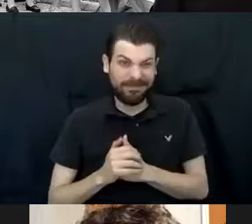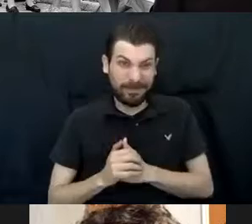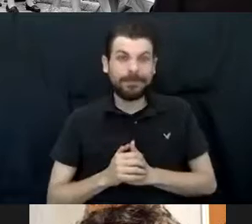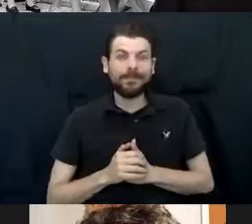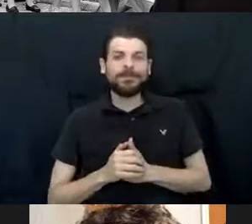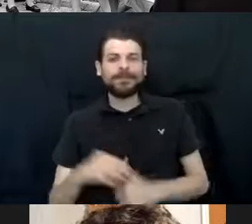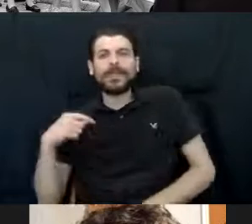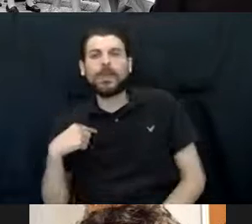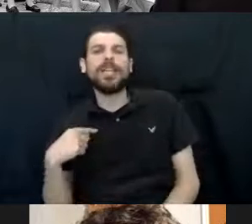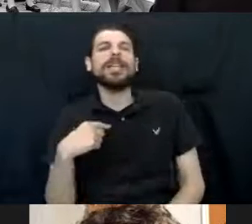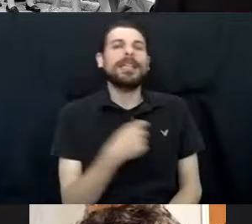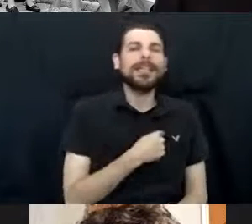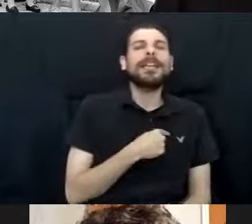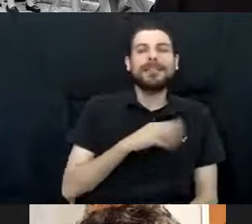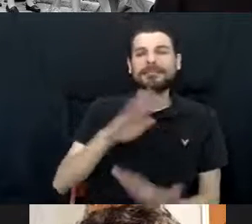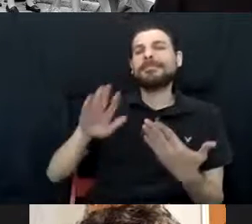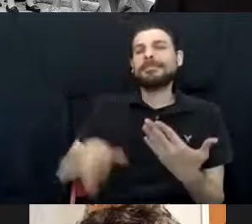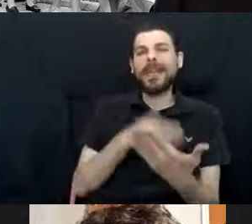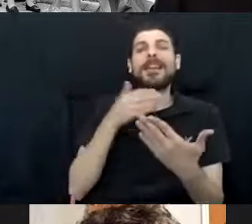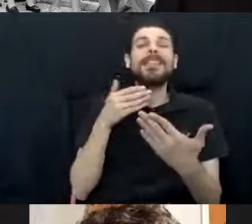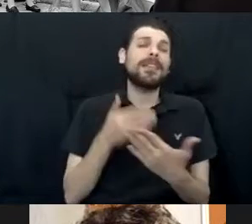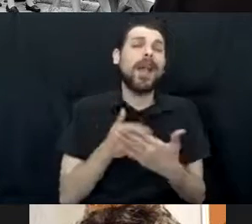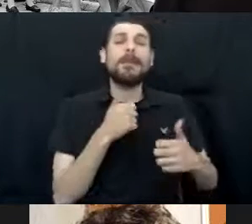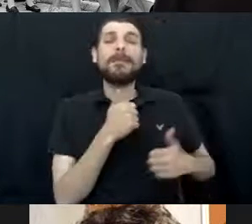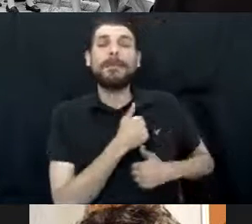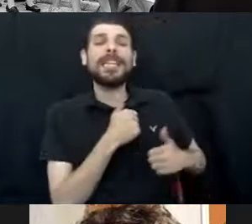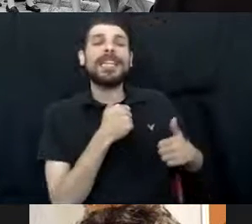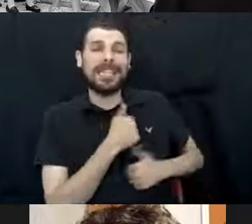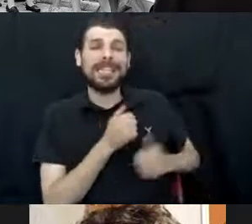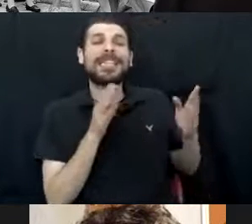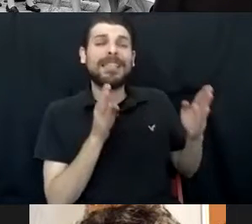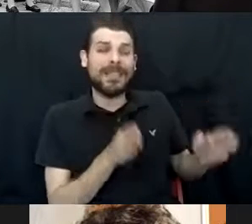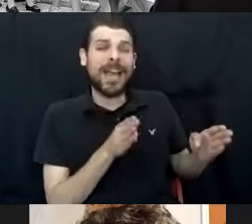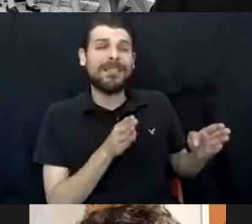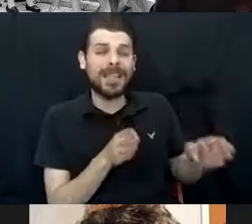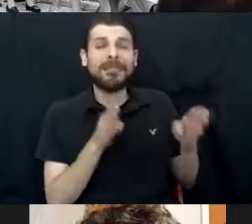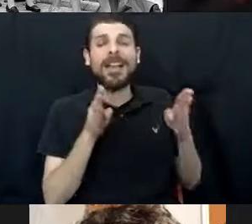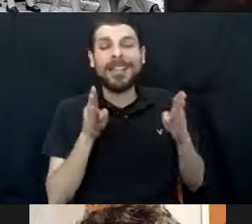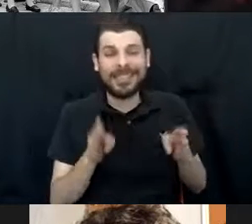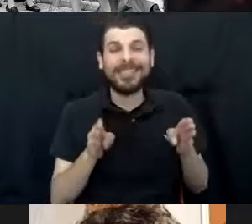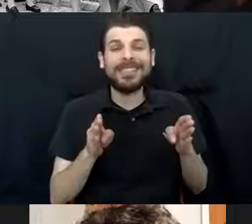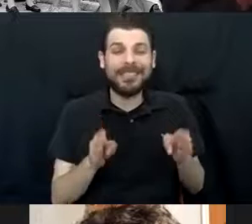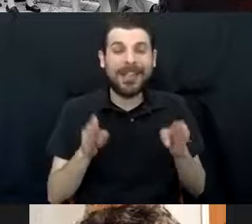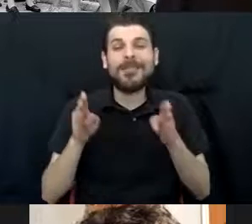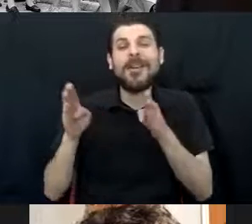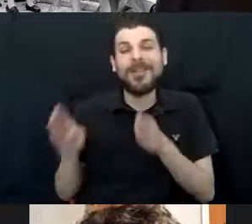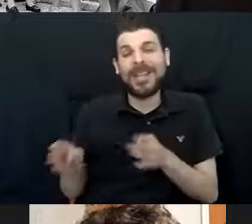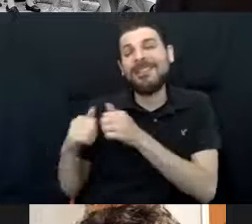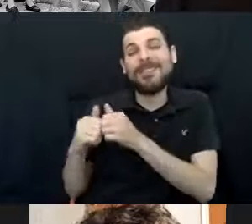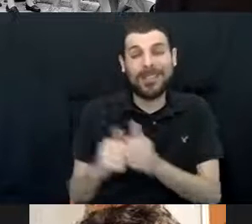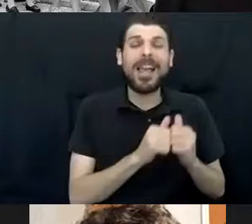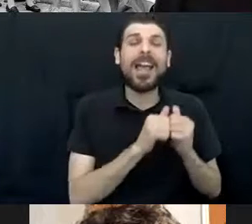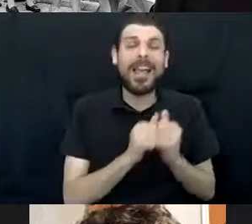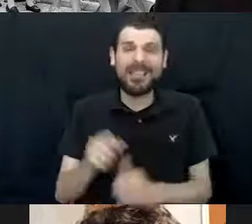We are soldiers in the army. We have to fight, although we have